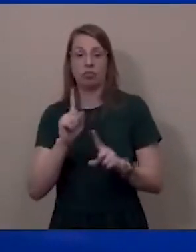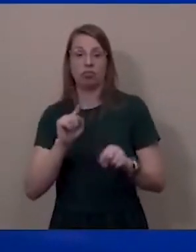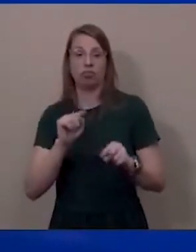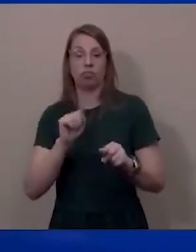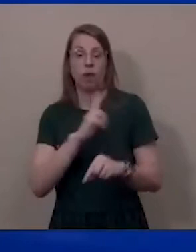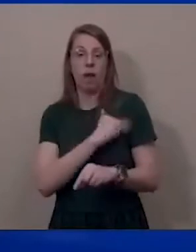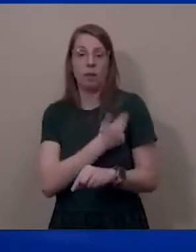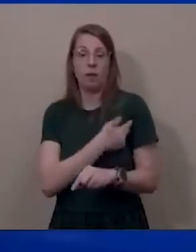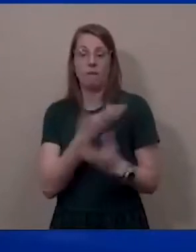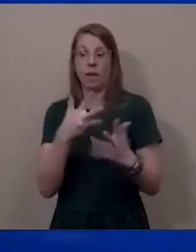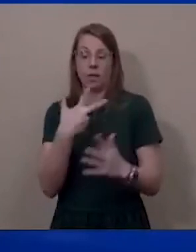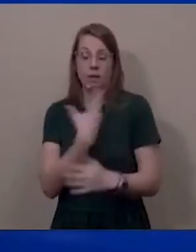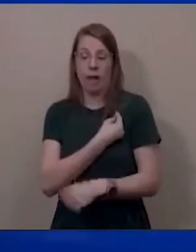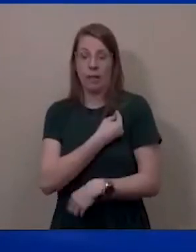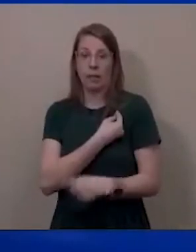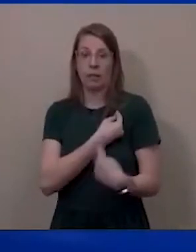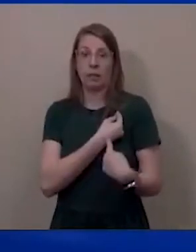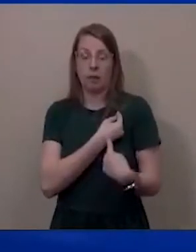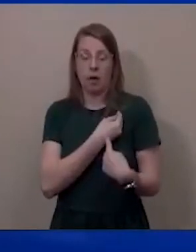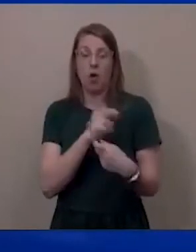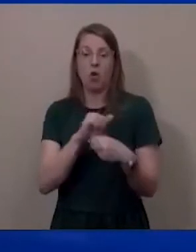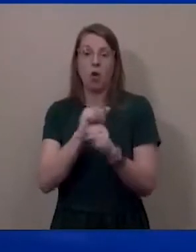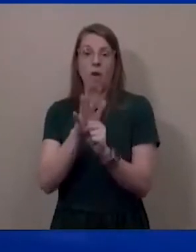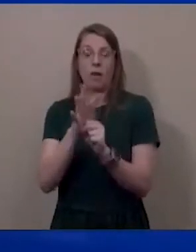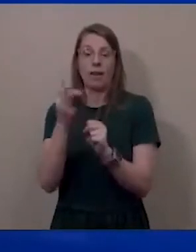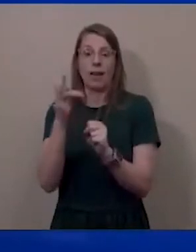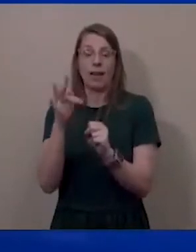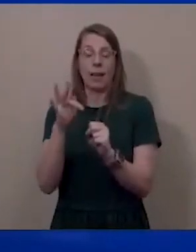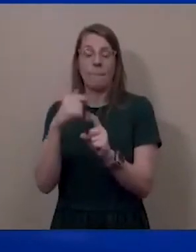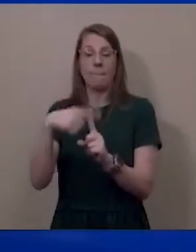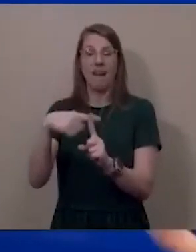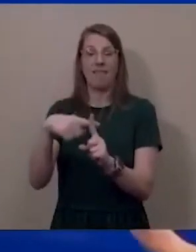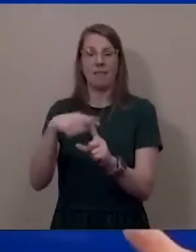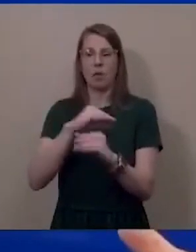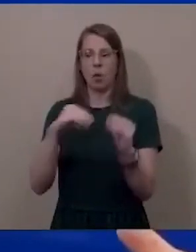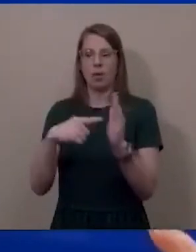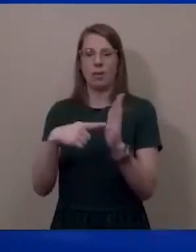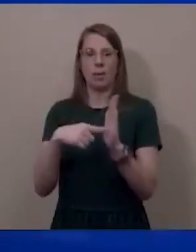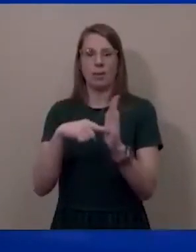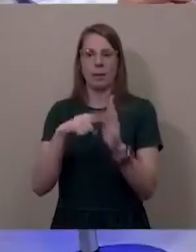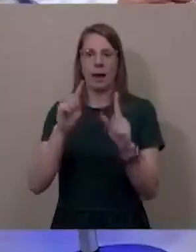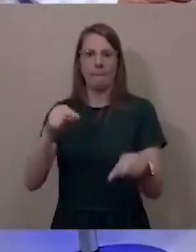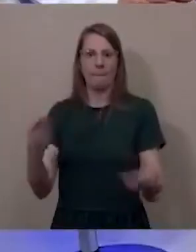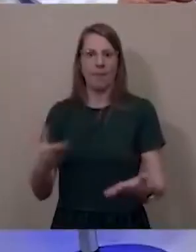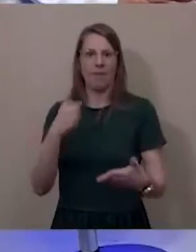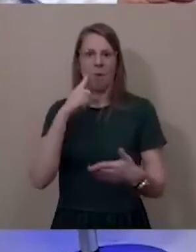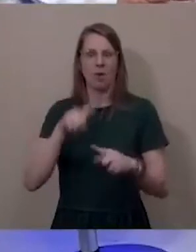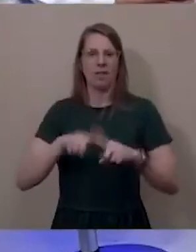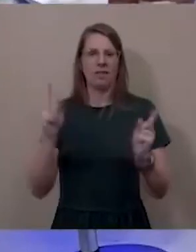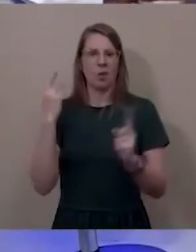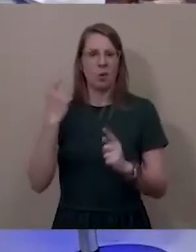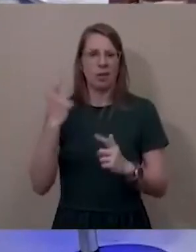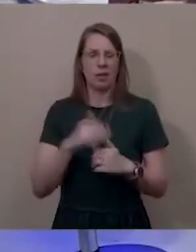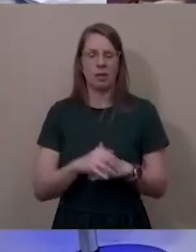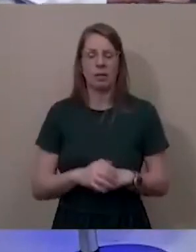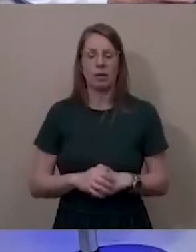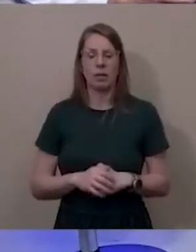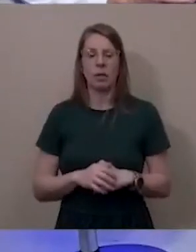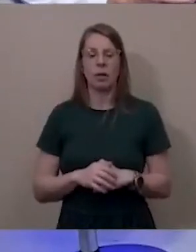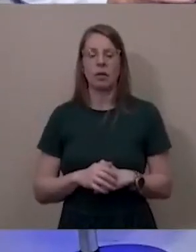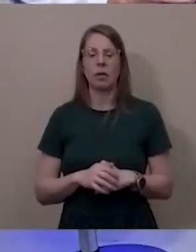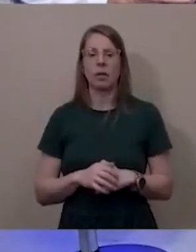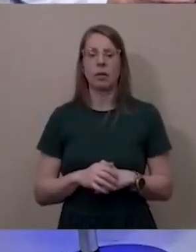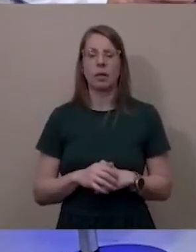hospital who have been vaccinated and who are COVID positive, they're asymptomatic. They're here for another reason, Hawk. Yeah. Yeah, and I would really just kind of push people to